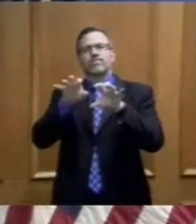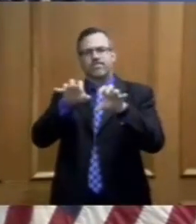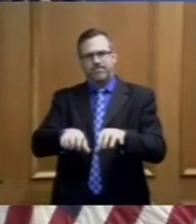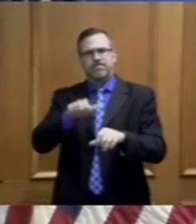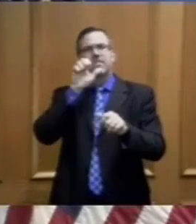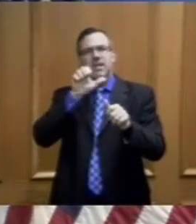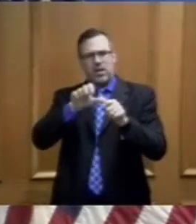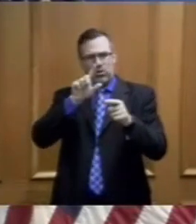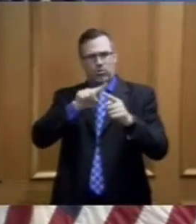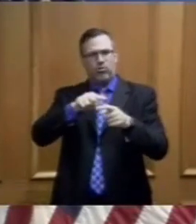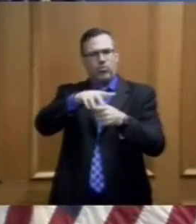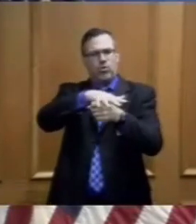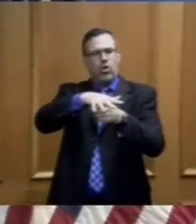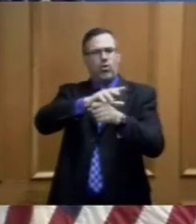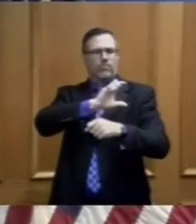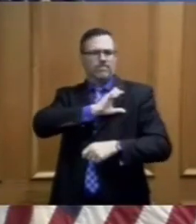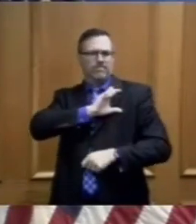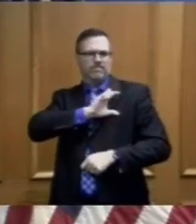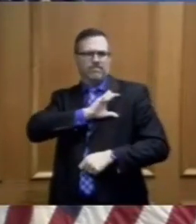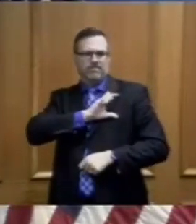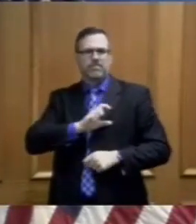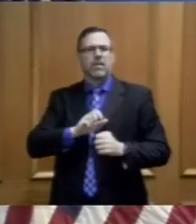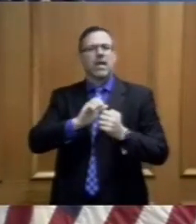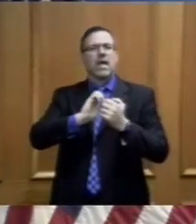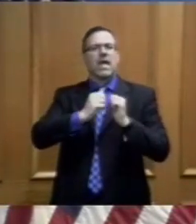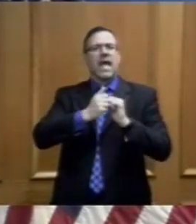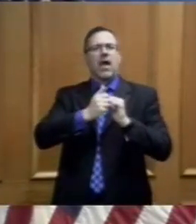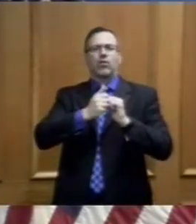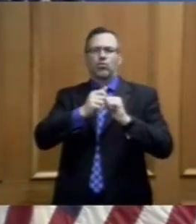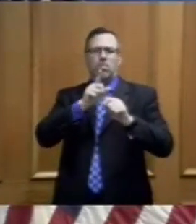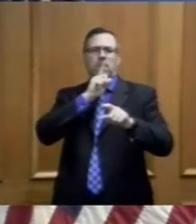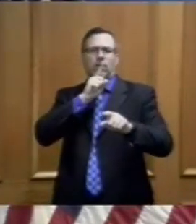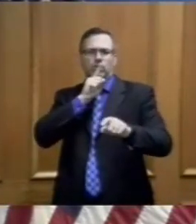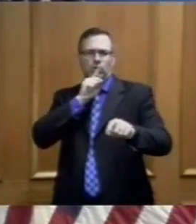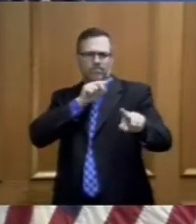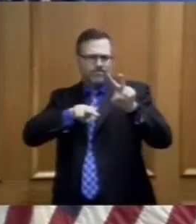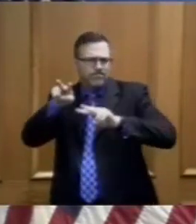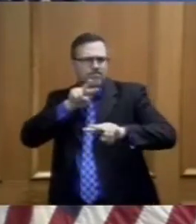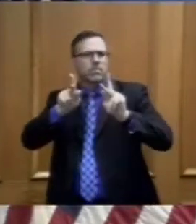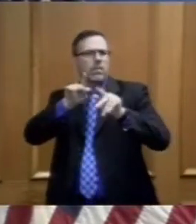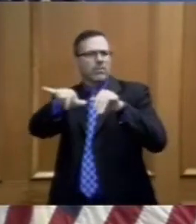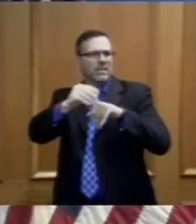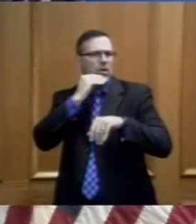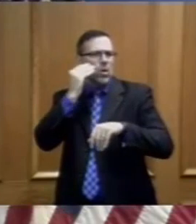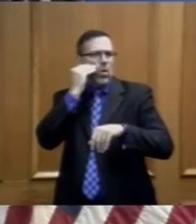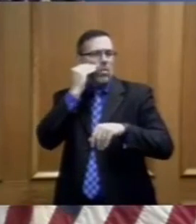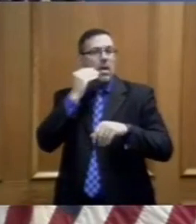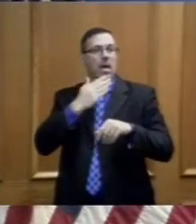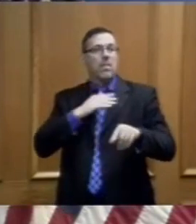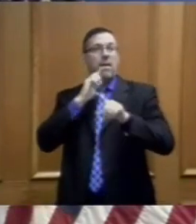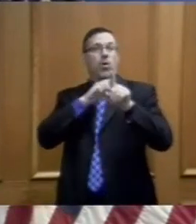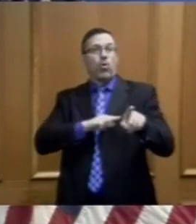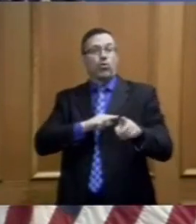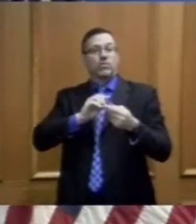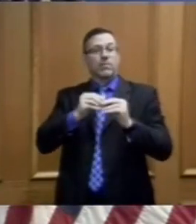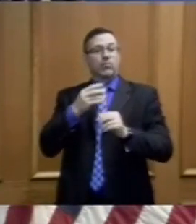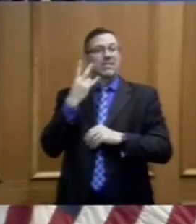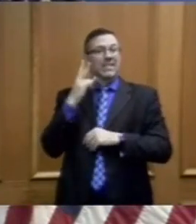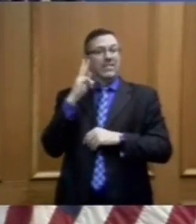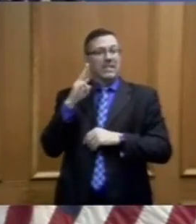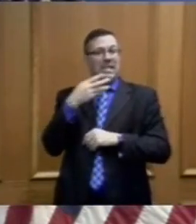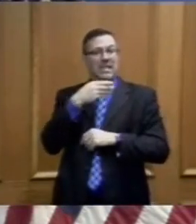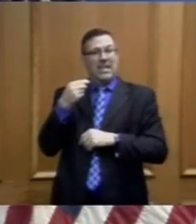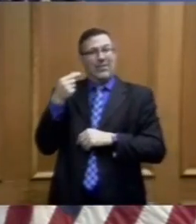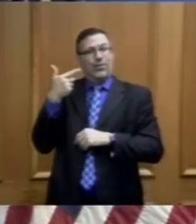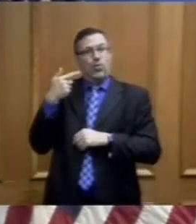enforcement with respect to enforcing previous Executive Orders 17 and 21.